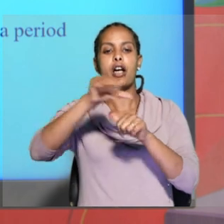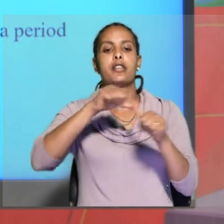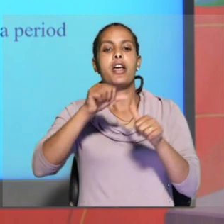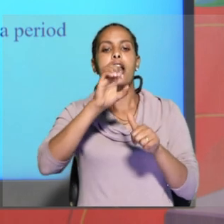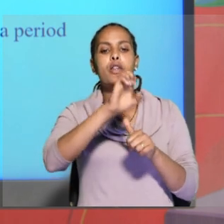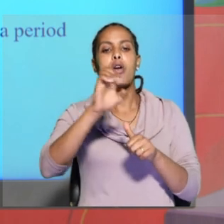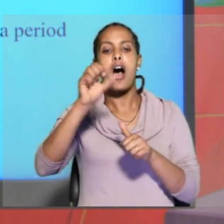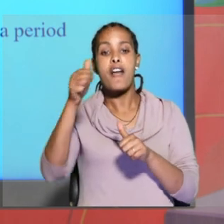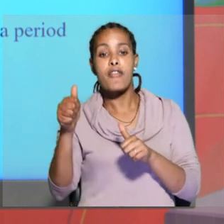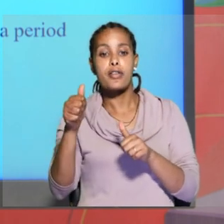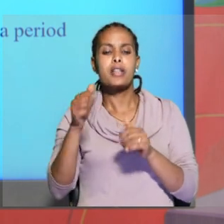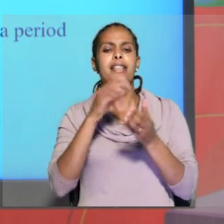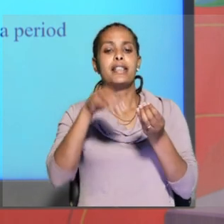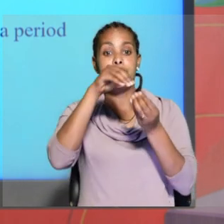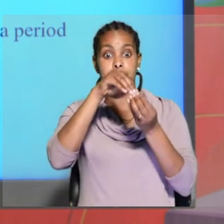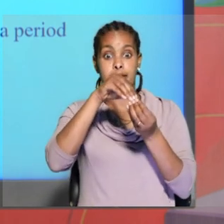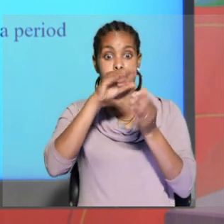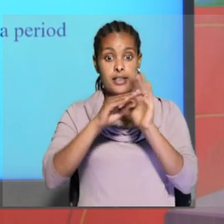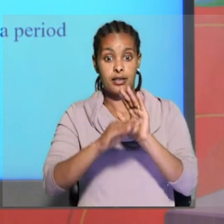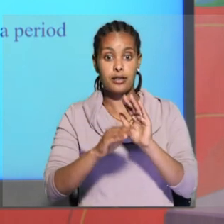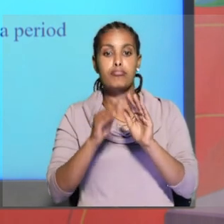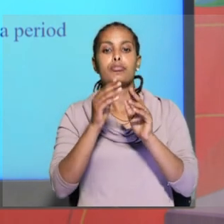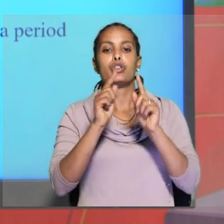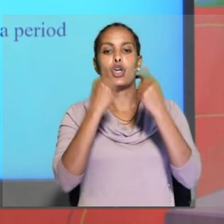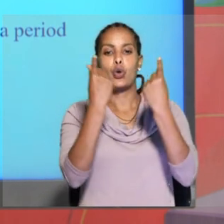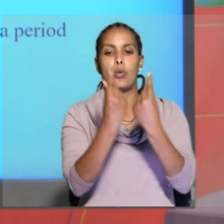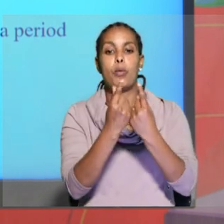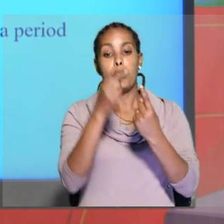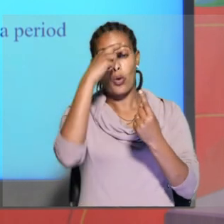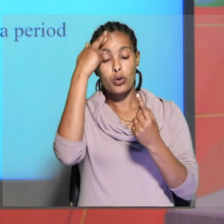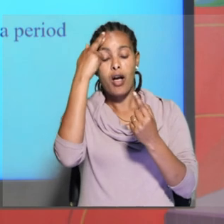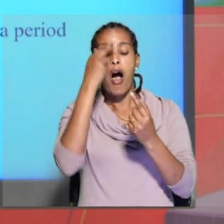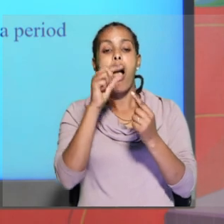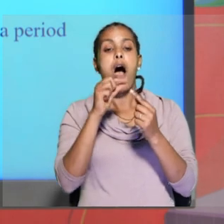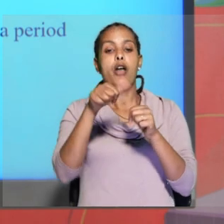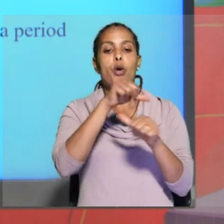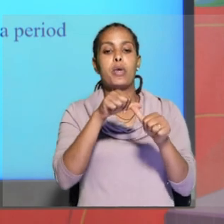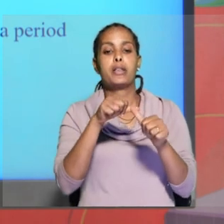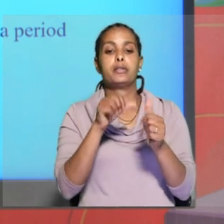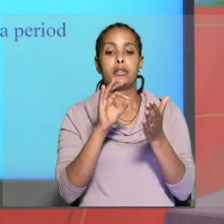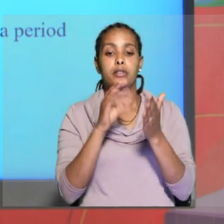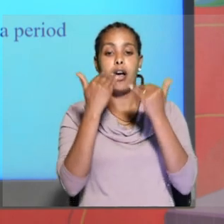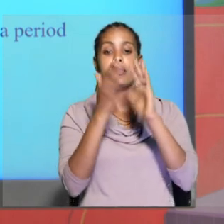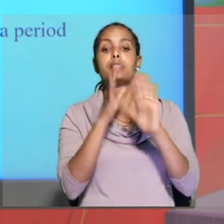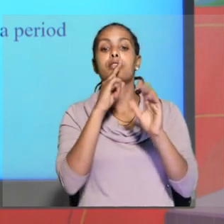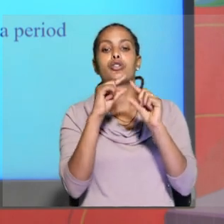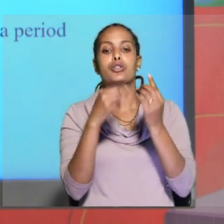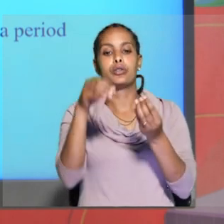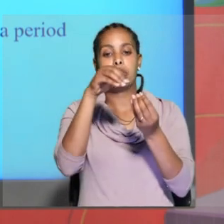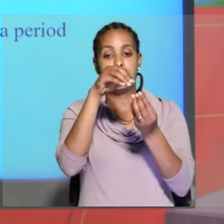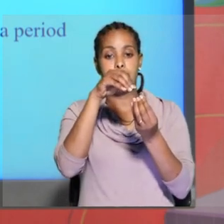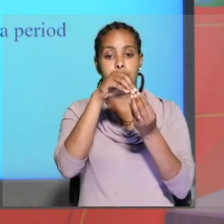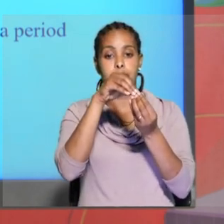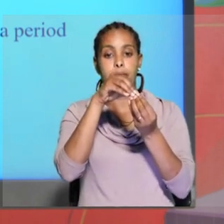Electron affinity decreases down the group because atomic size increases down the group, but